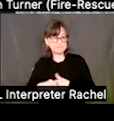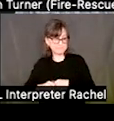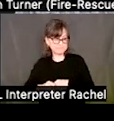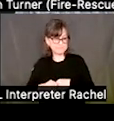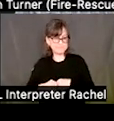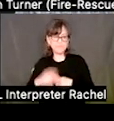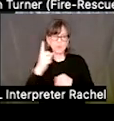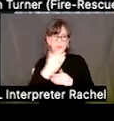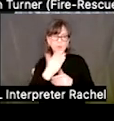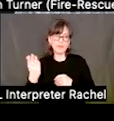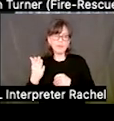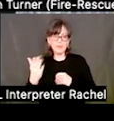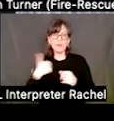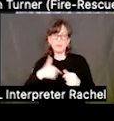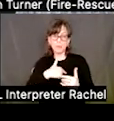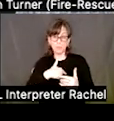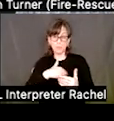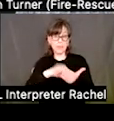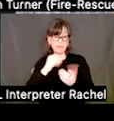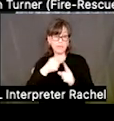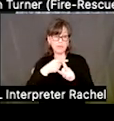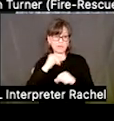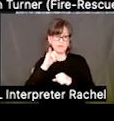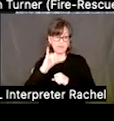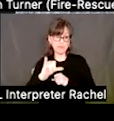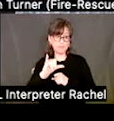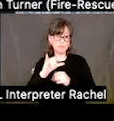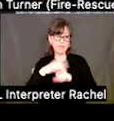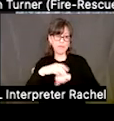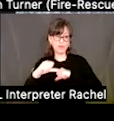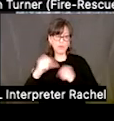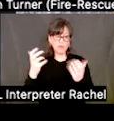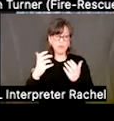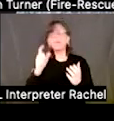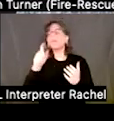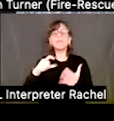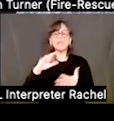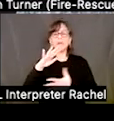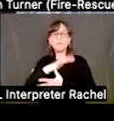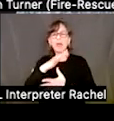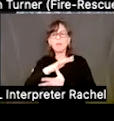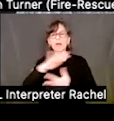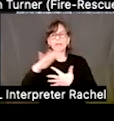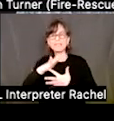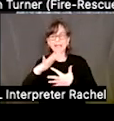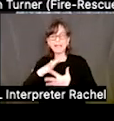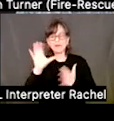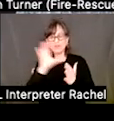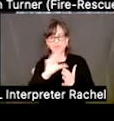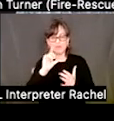So one of the things that we learned from the Loma Prieta earthquake was the need for a primary and secondary searches in the rural